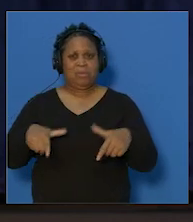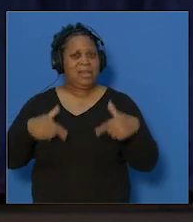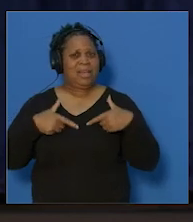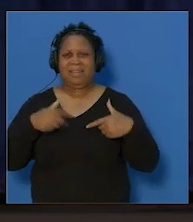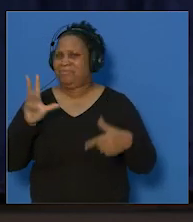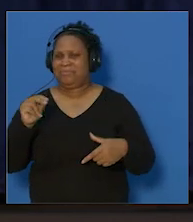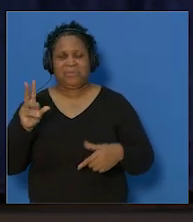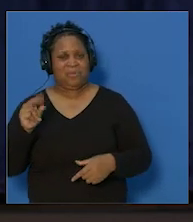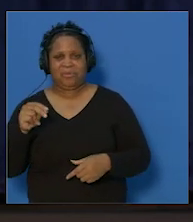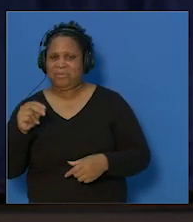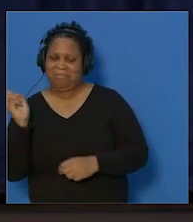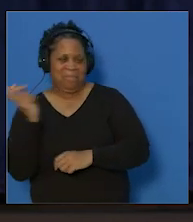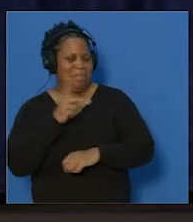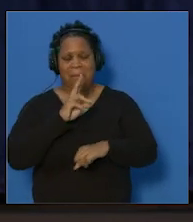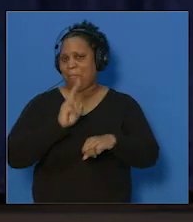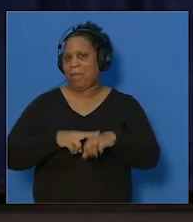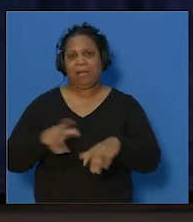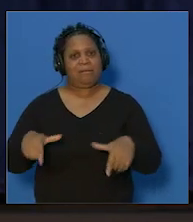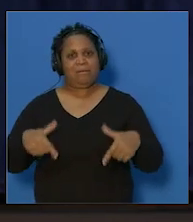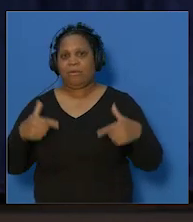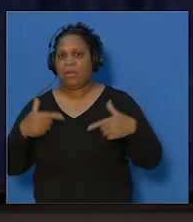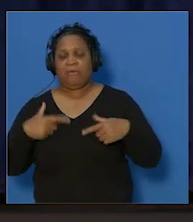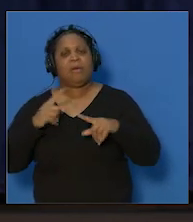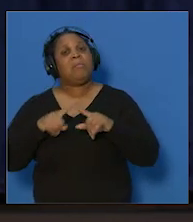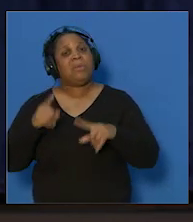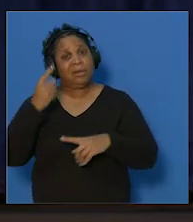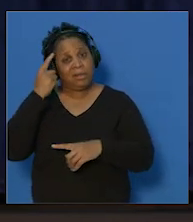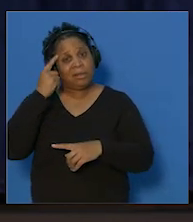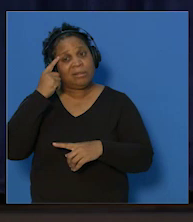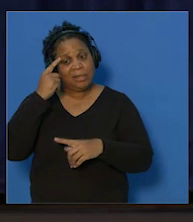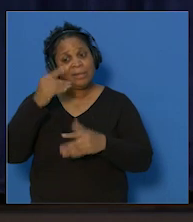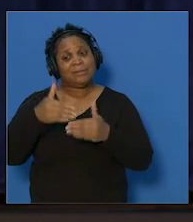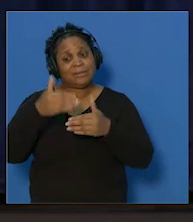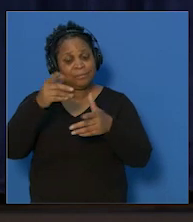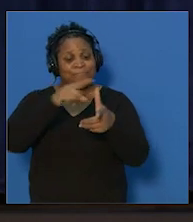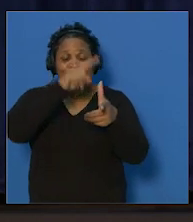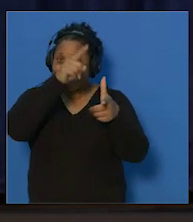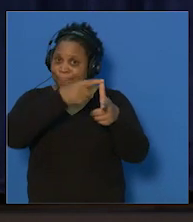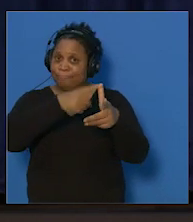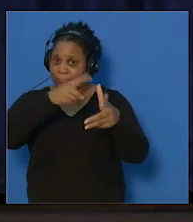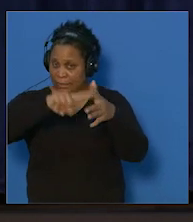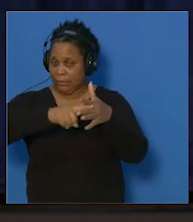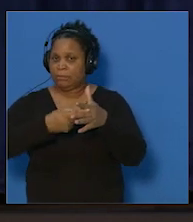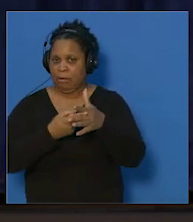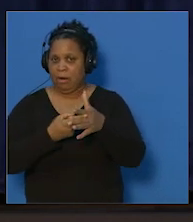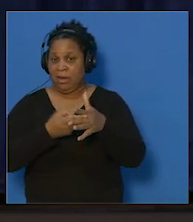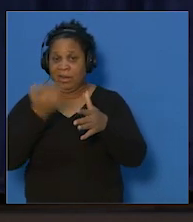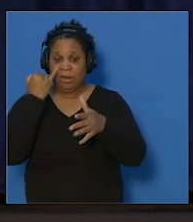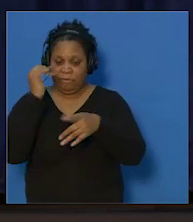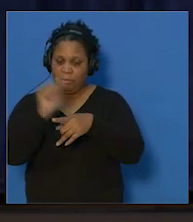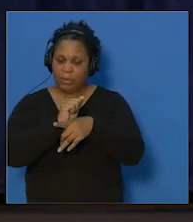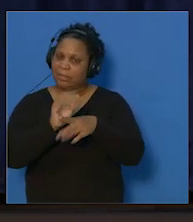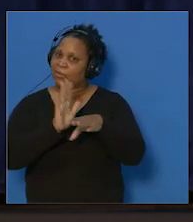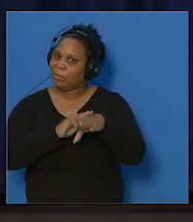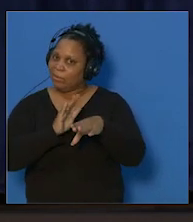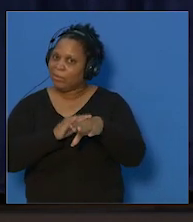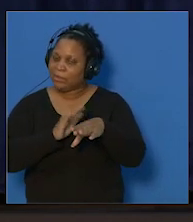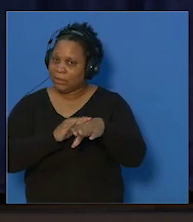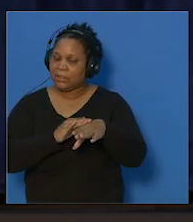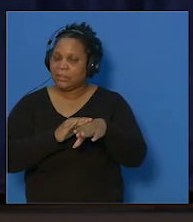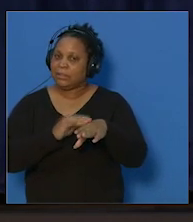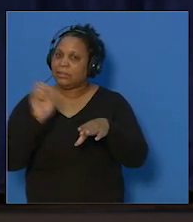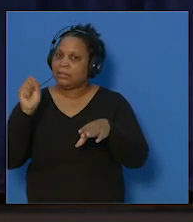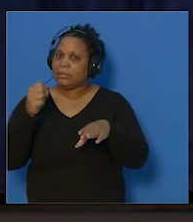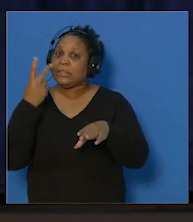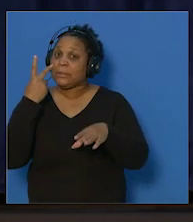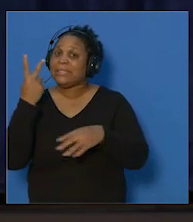far from going back to normal life. But I think that we can take this next phase, and if we're able to exercise caution in this next phase, then we